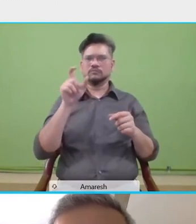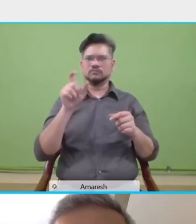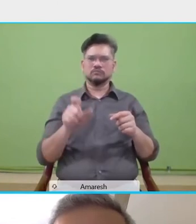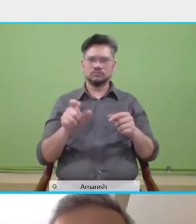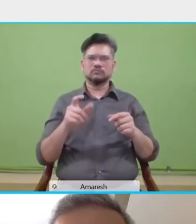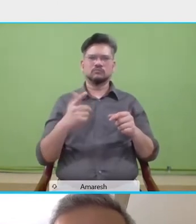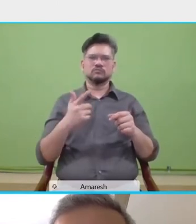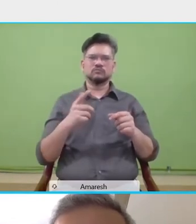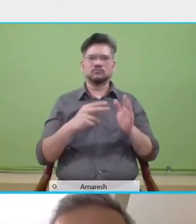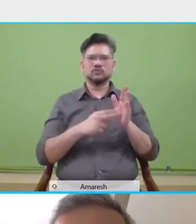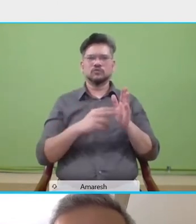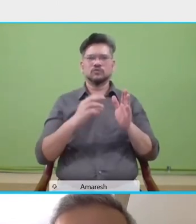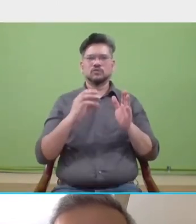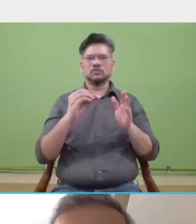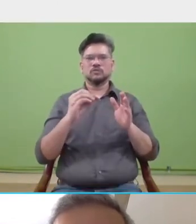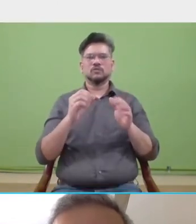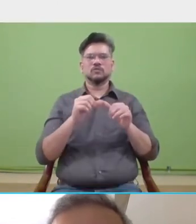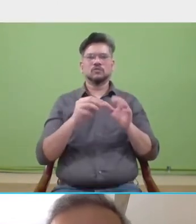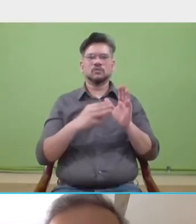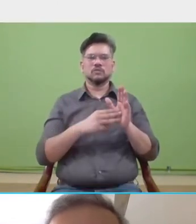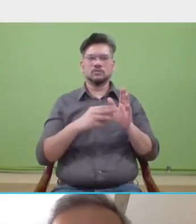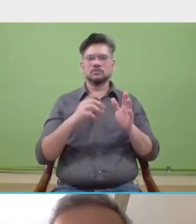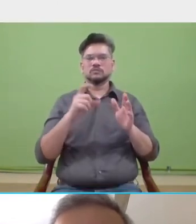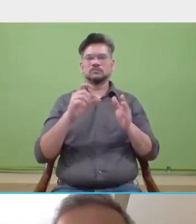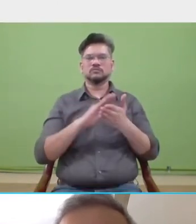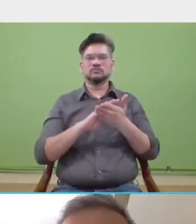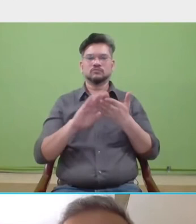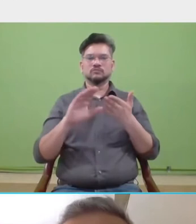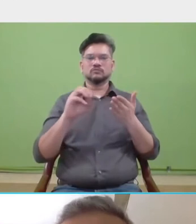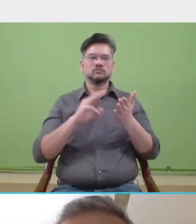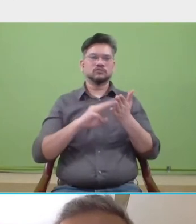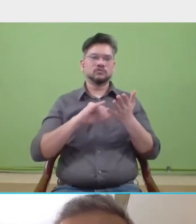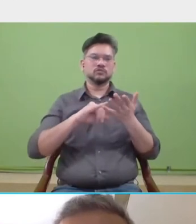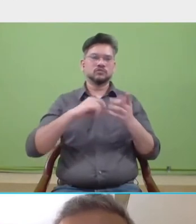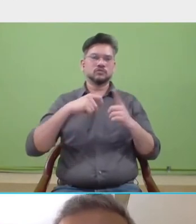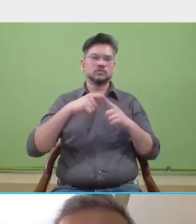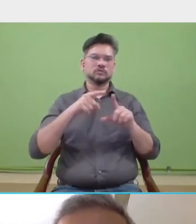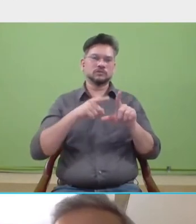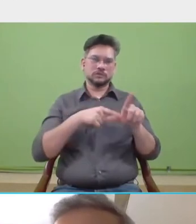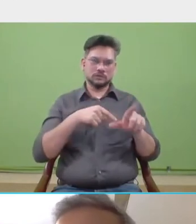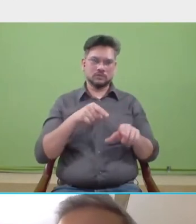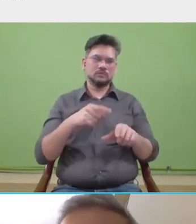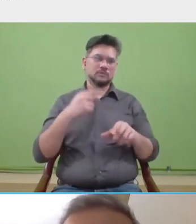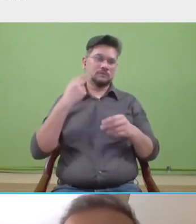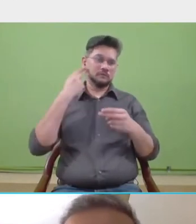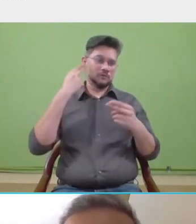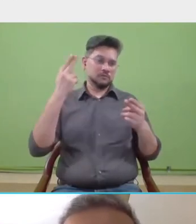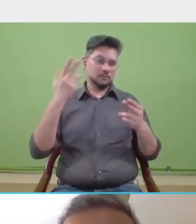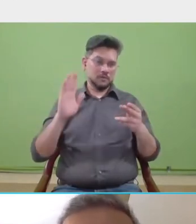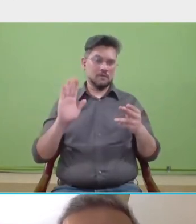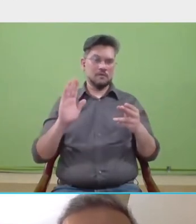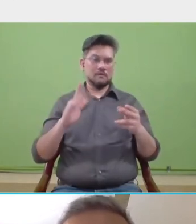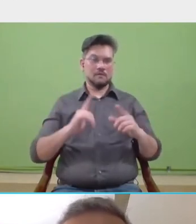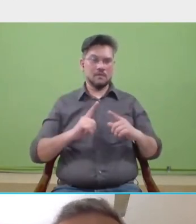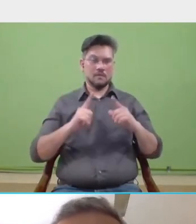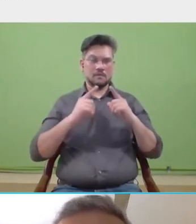chomsky okay chomsky c-h-o-m-s-k-y very famous person still alive i